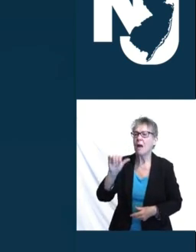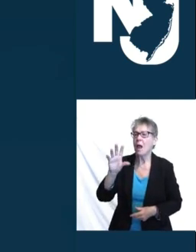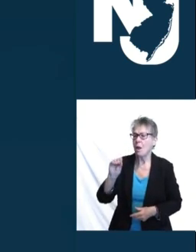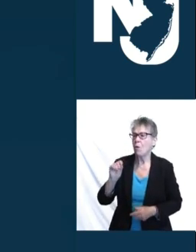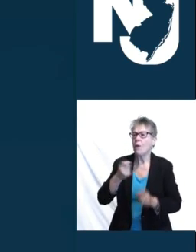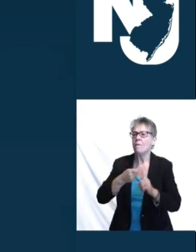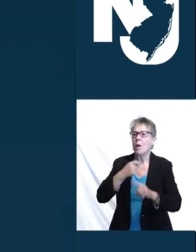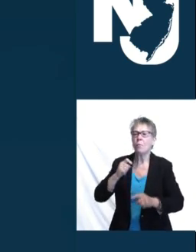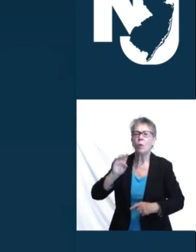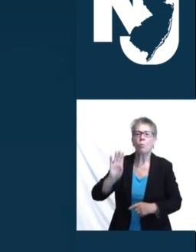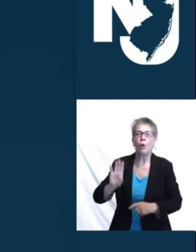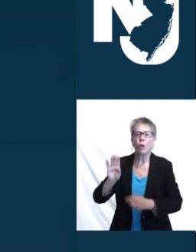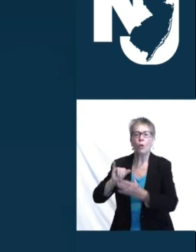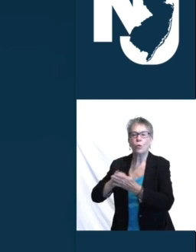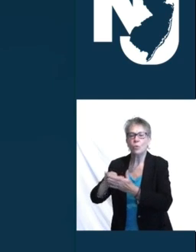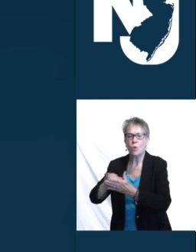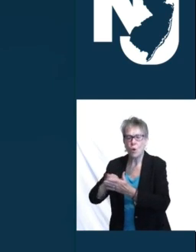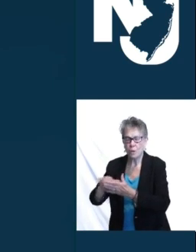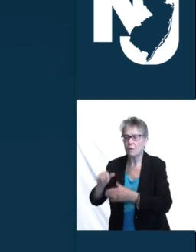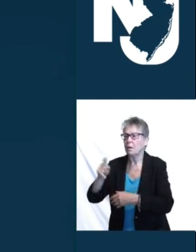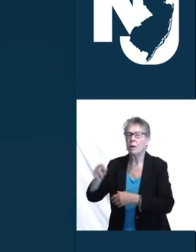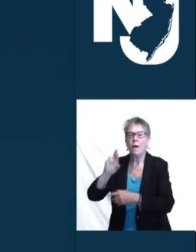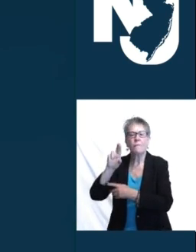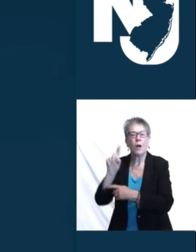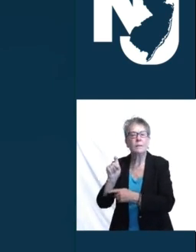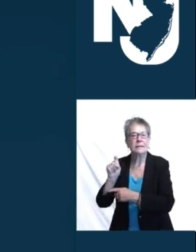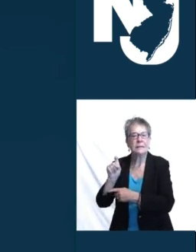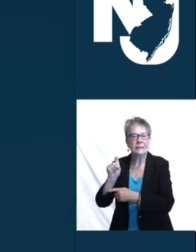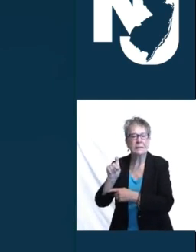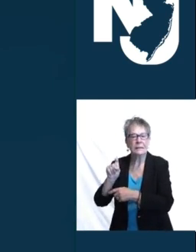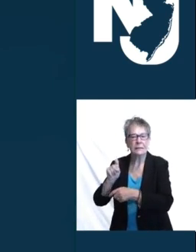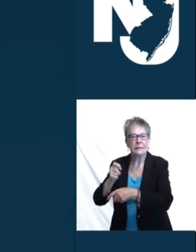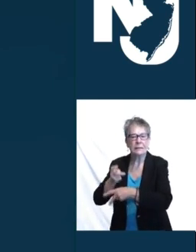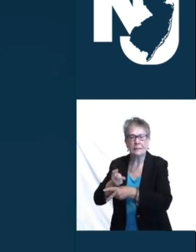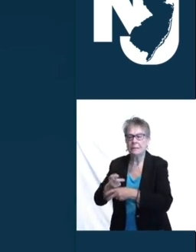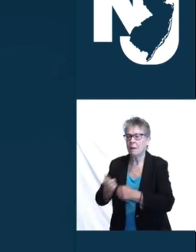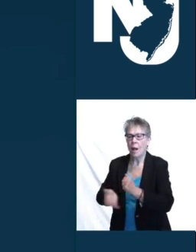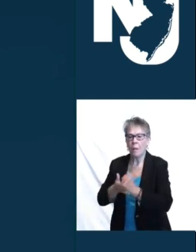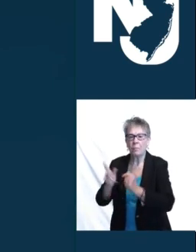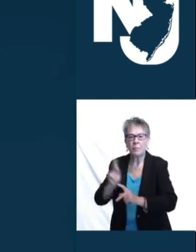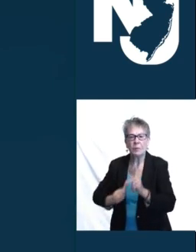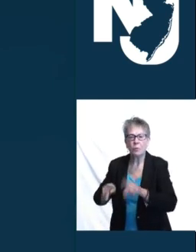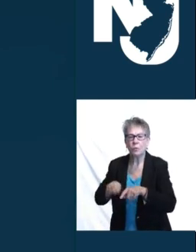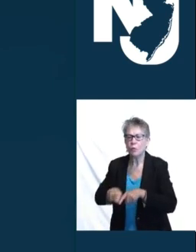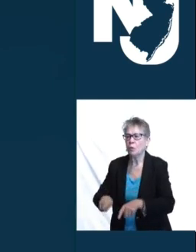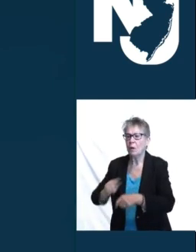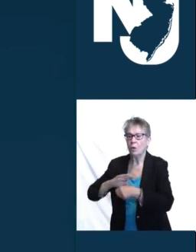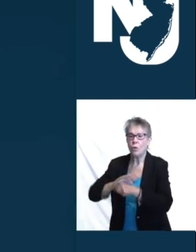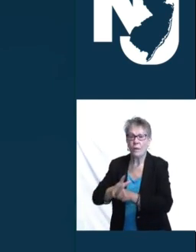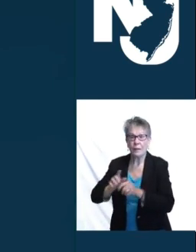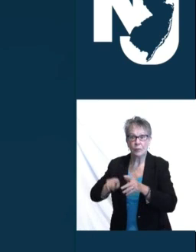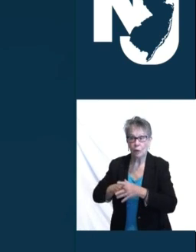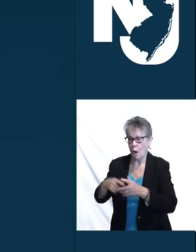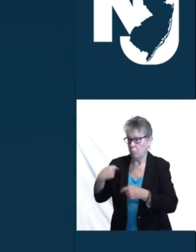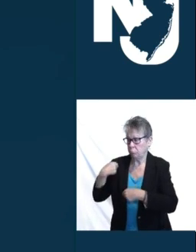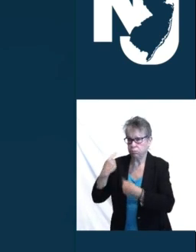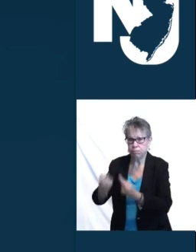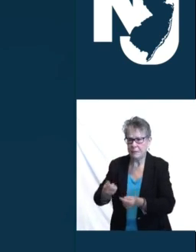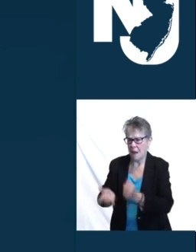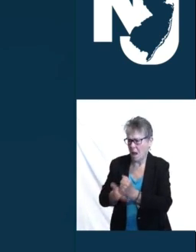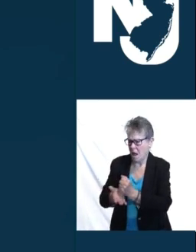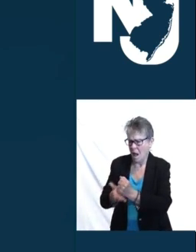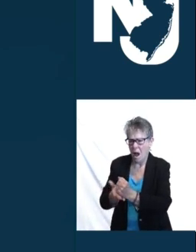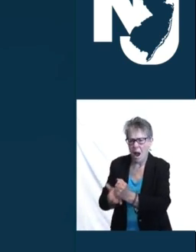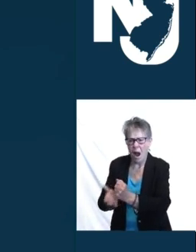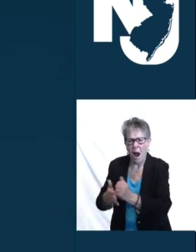on the front lines during the pandemic's early days. That was his job. But as you can see from this picture, his passion